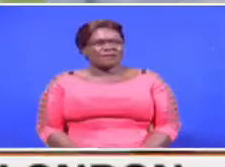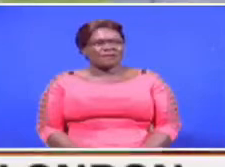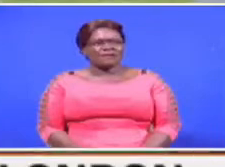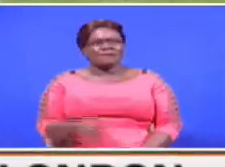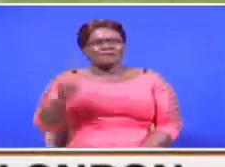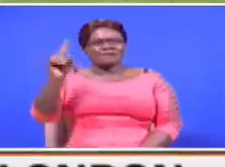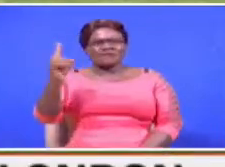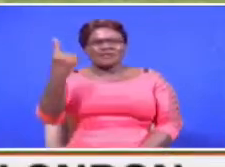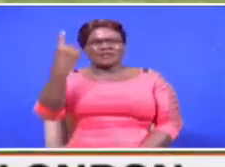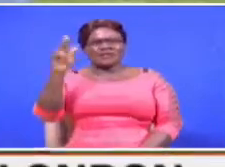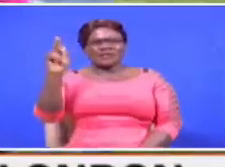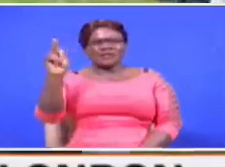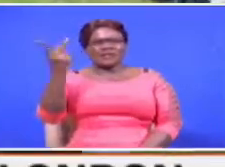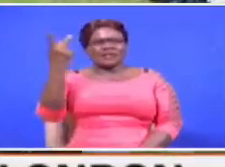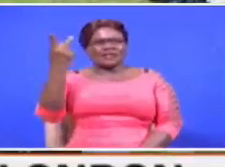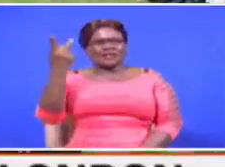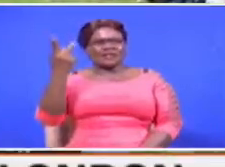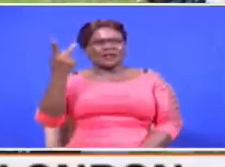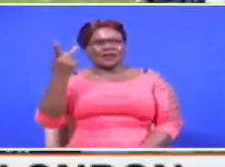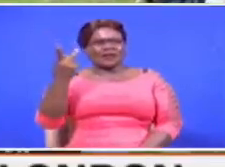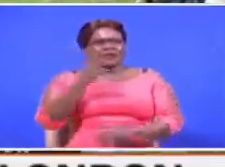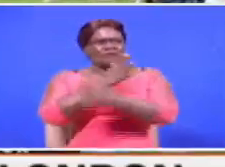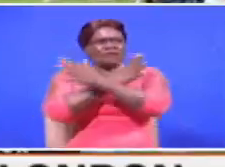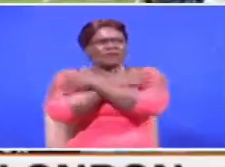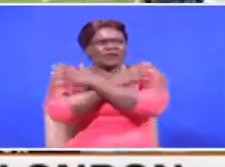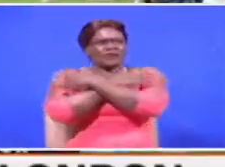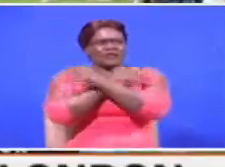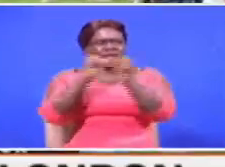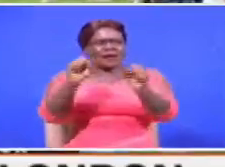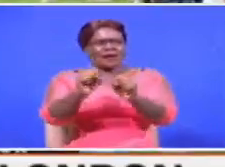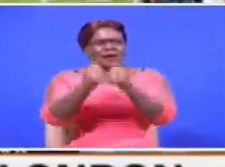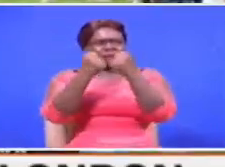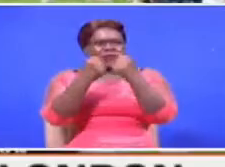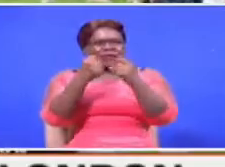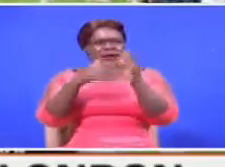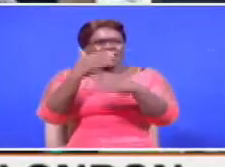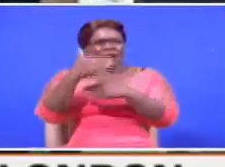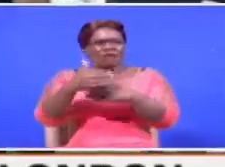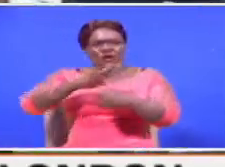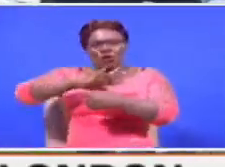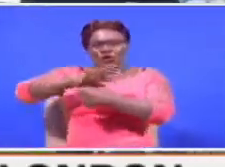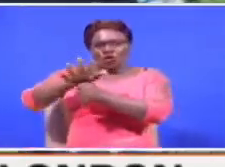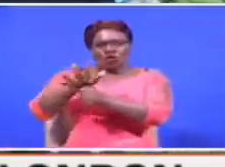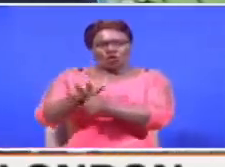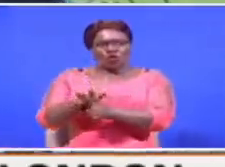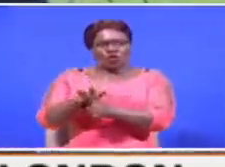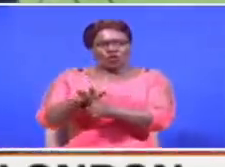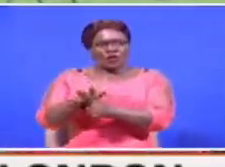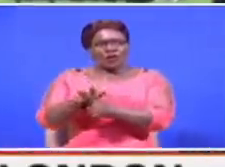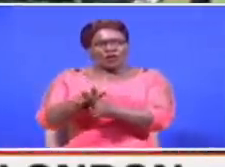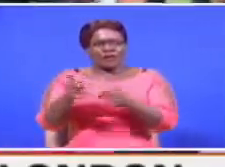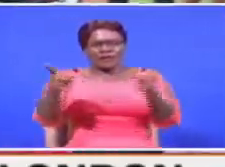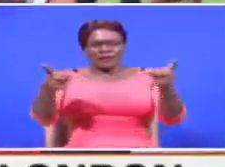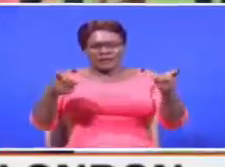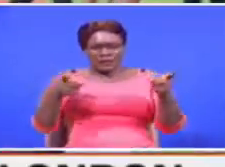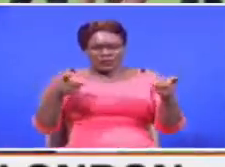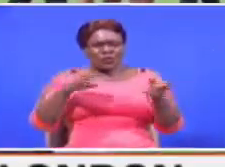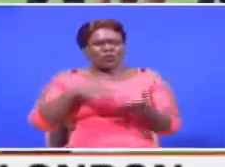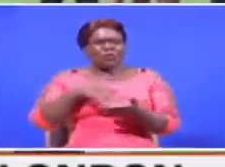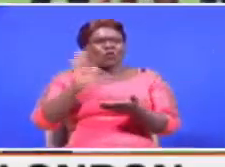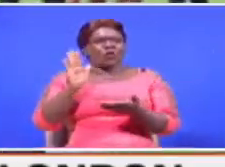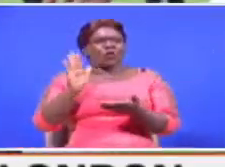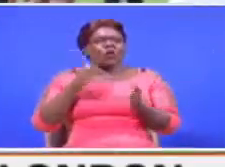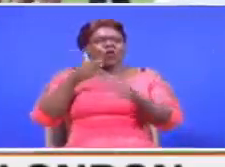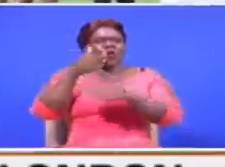It's the first Kenya and Friends in the Park event to be held since the pandemic, and the attraction here extends